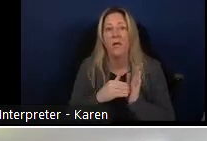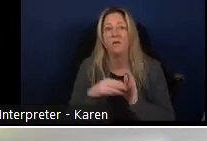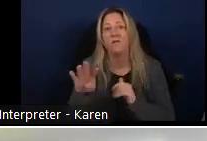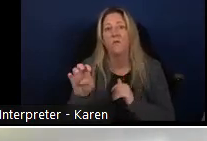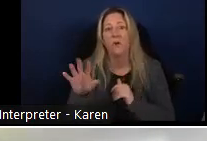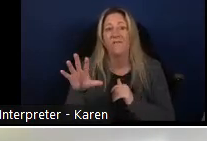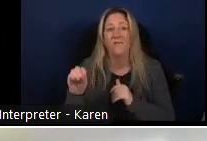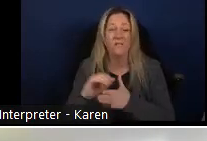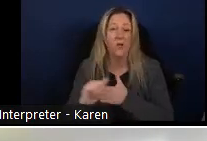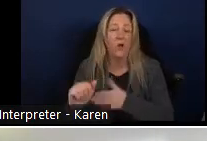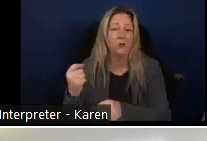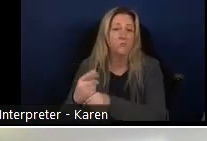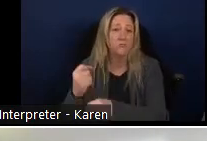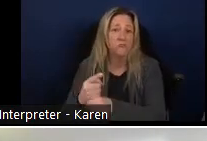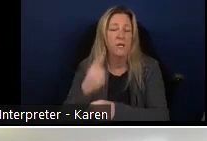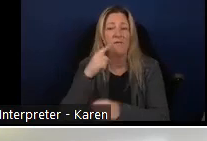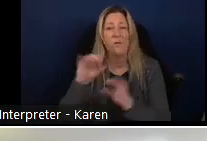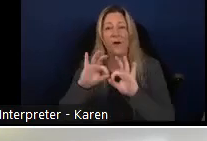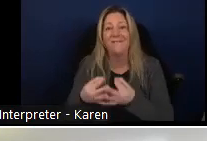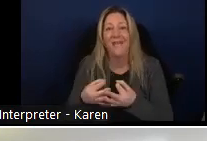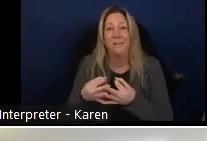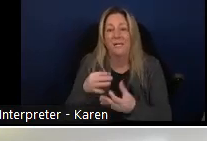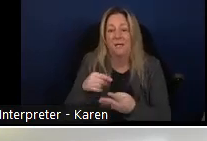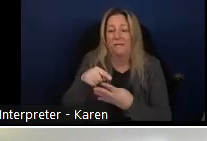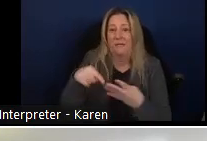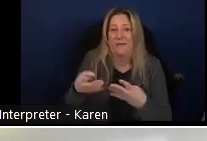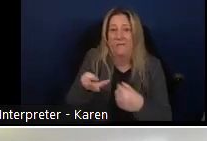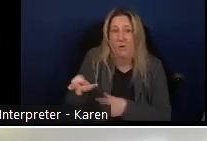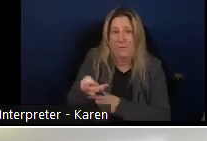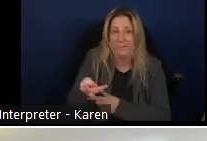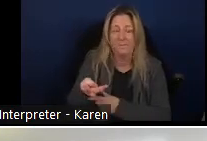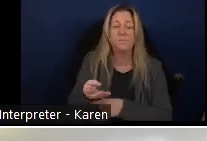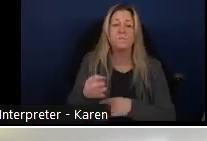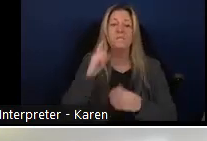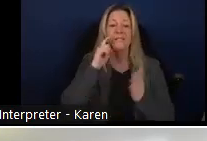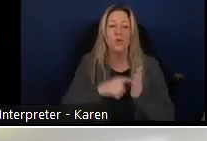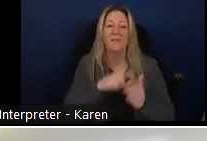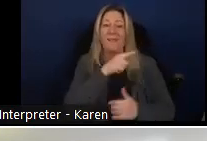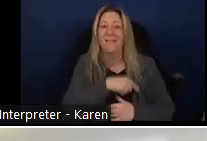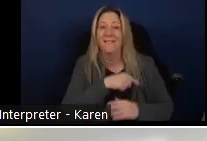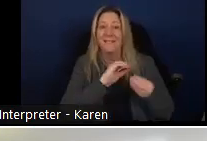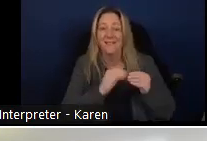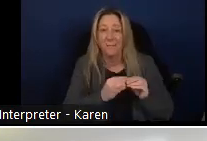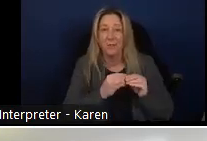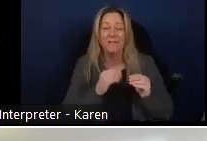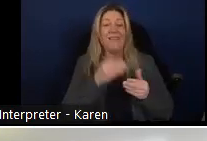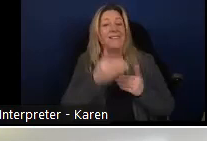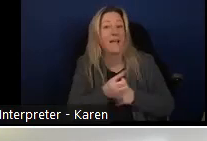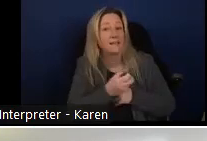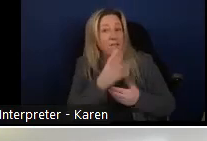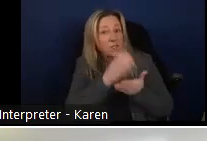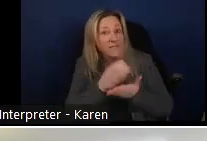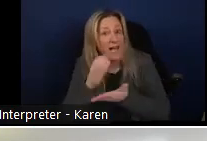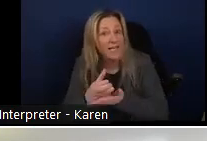$31,450 annually for a family of 4. Also, please note that these figures, as well as the data on the next several slides, are not